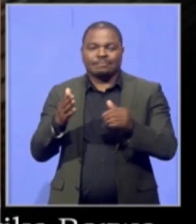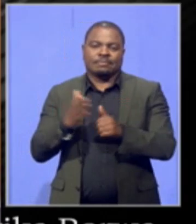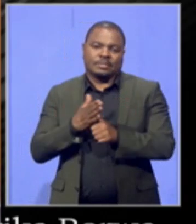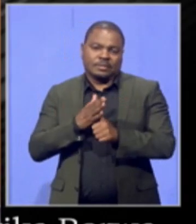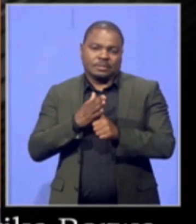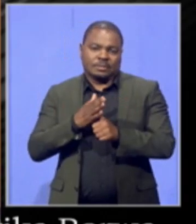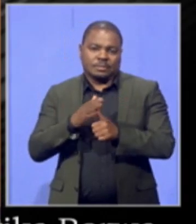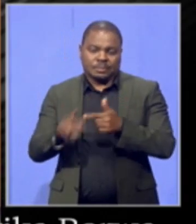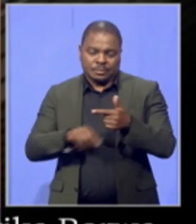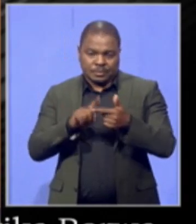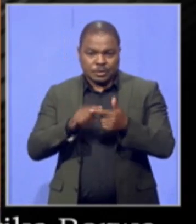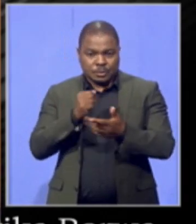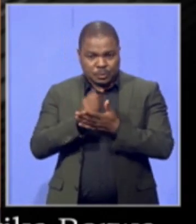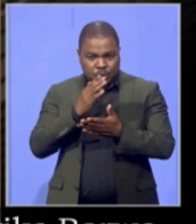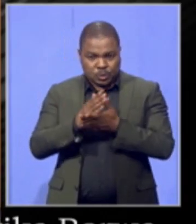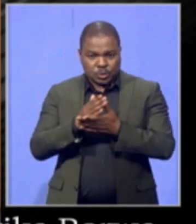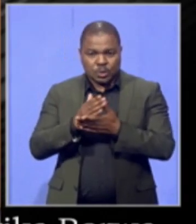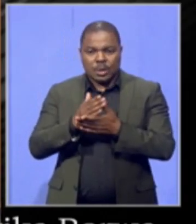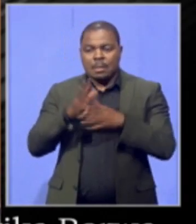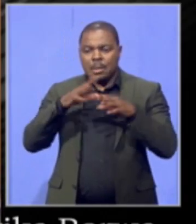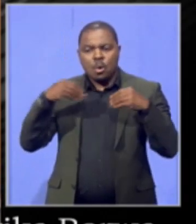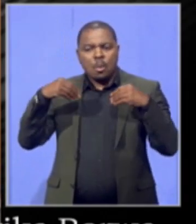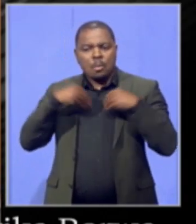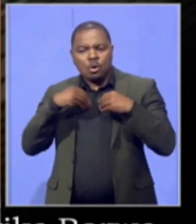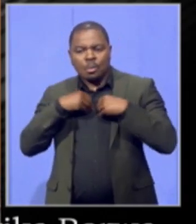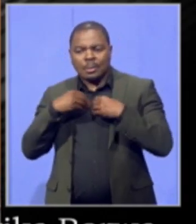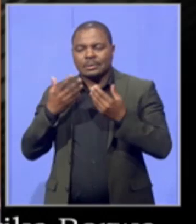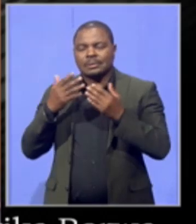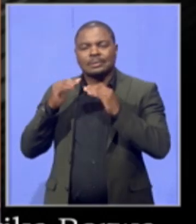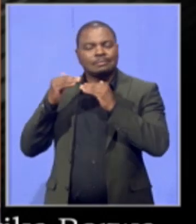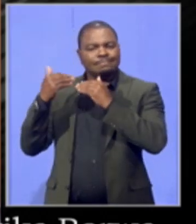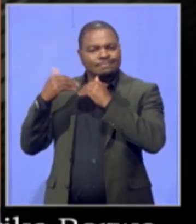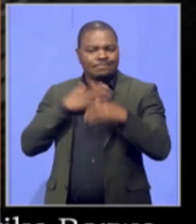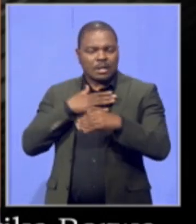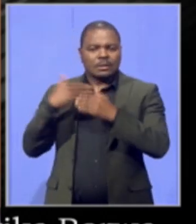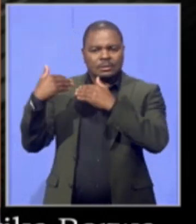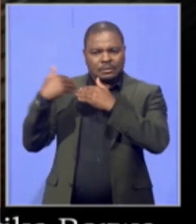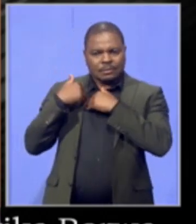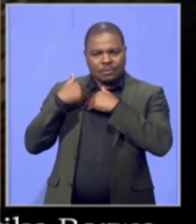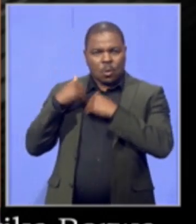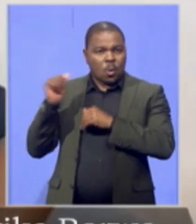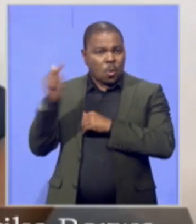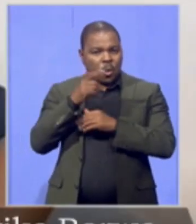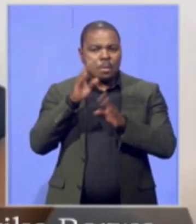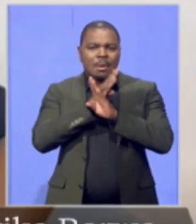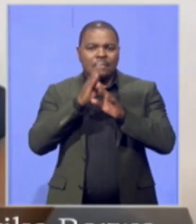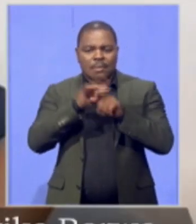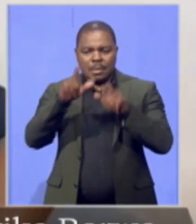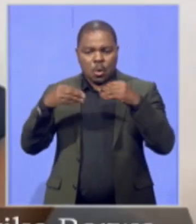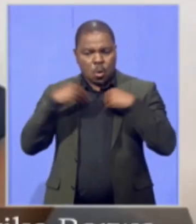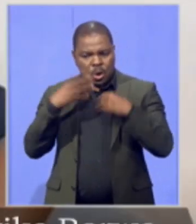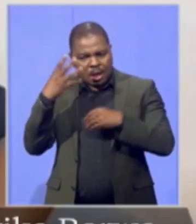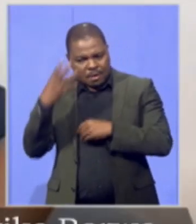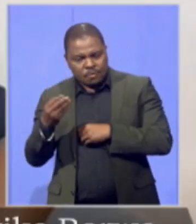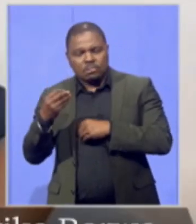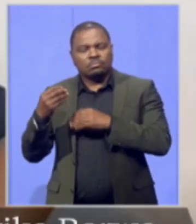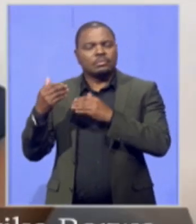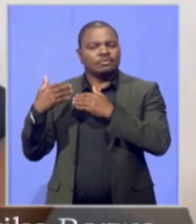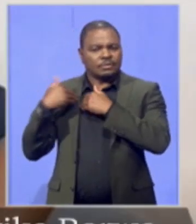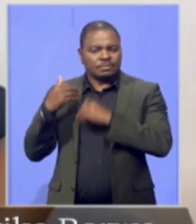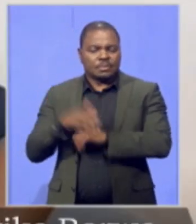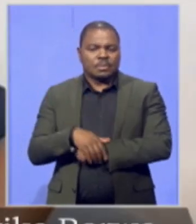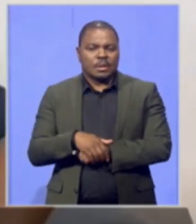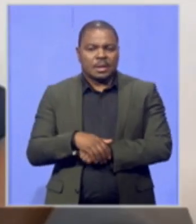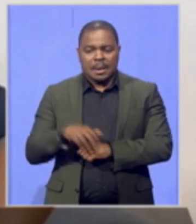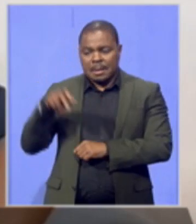is property security for all private owners in South Africa. The PAC view Donald Trump action